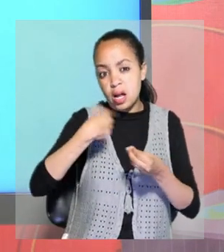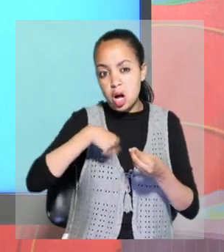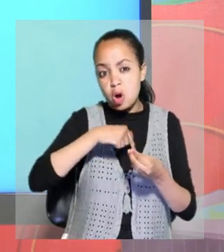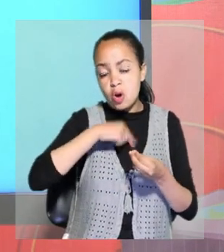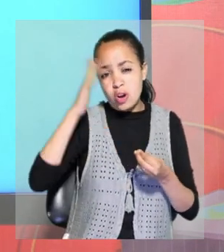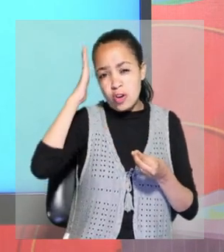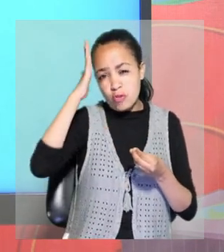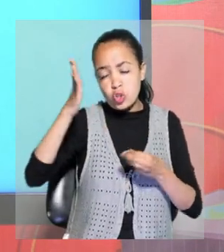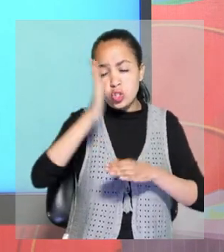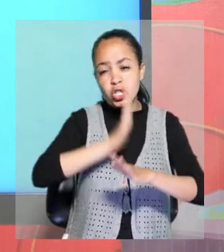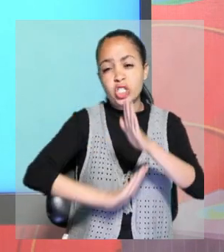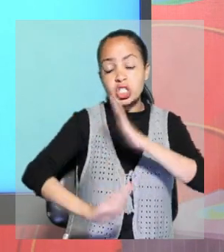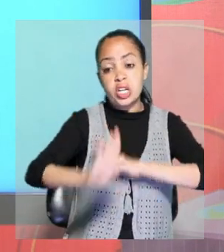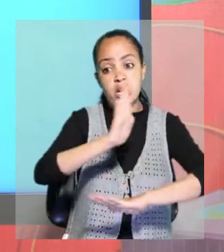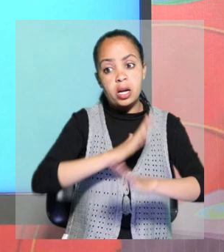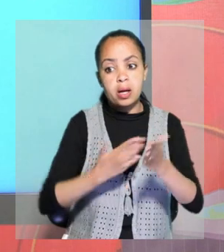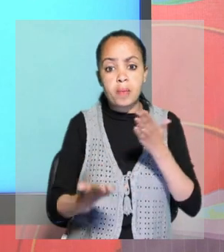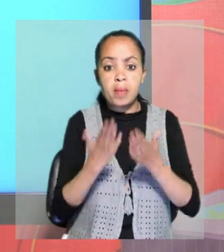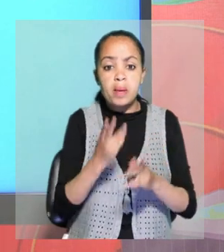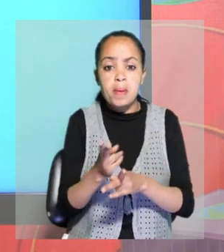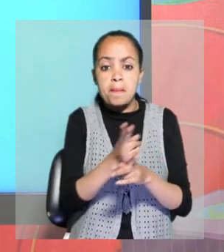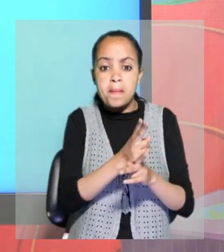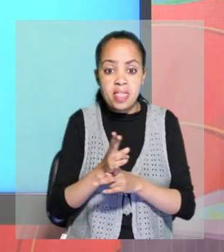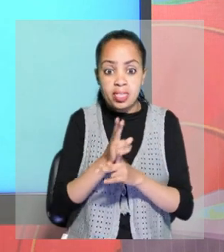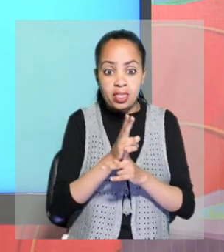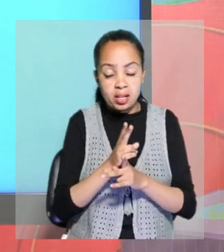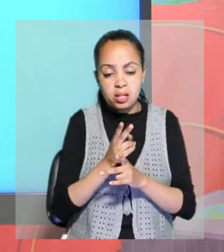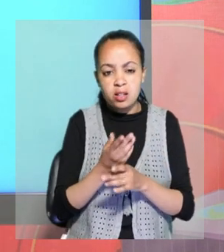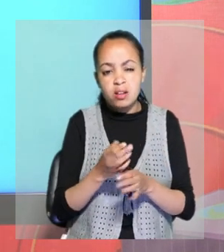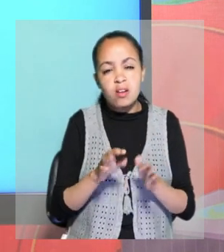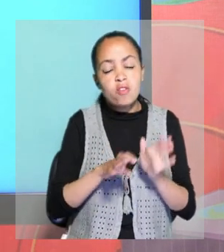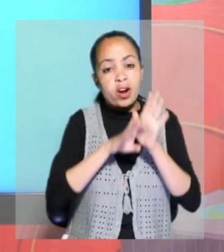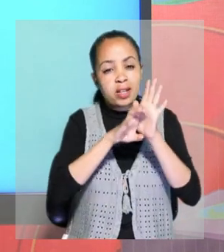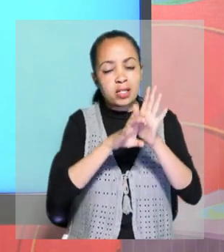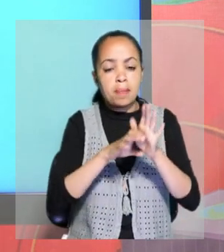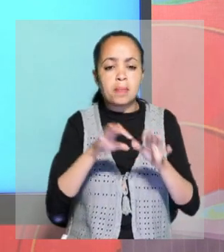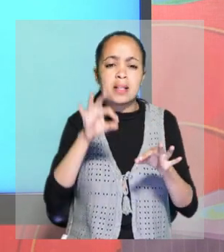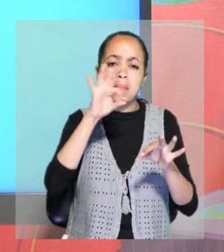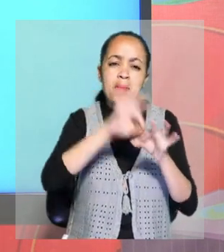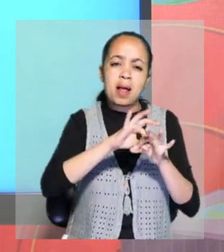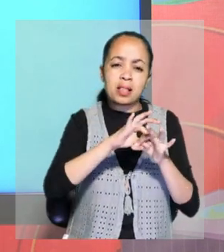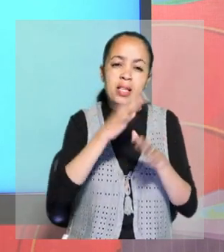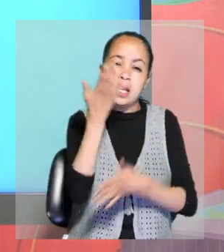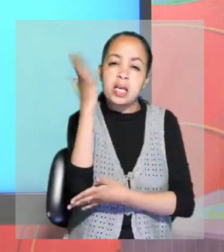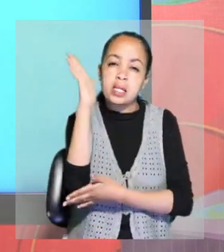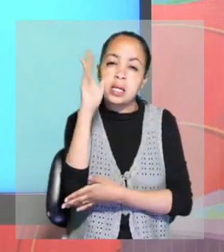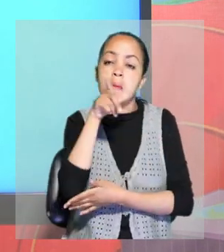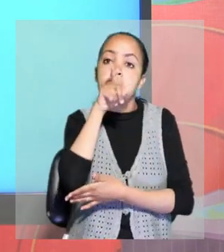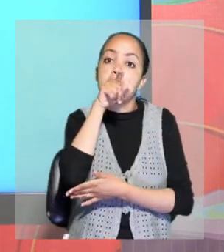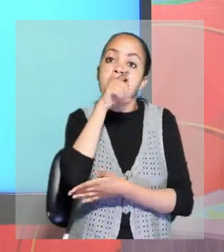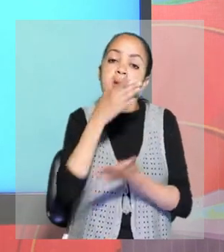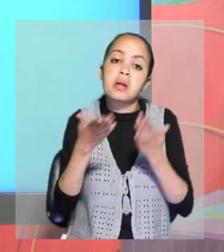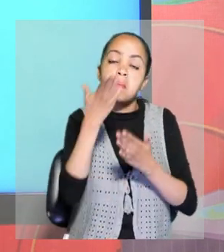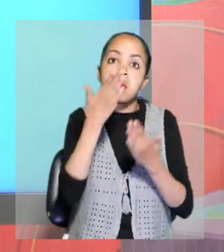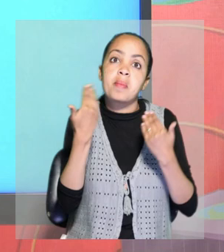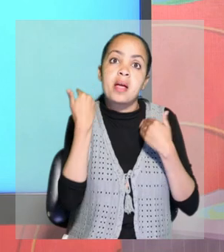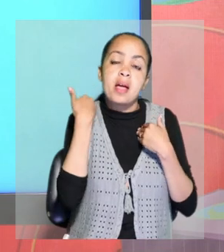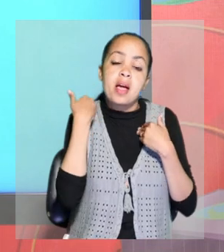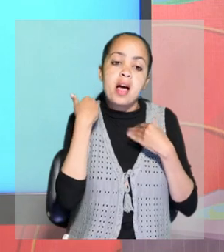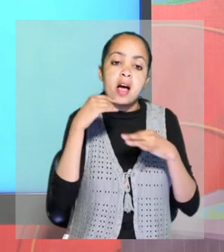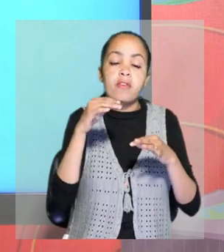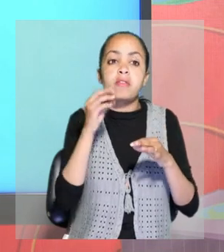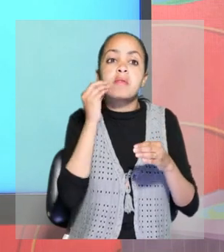future generation become maintained. For example, planting a tree. Bird going to have a nest over the